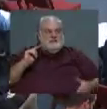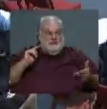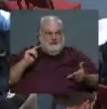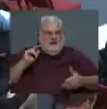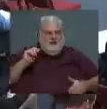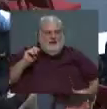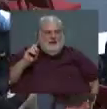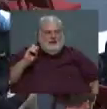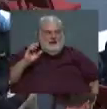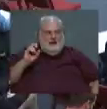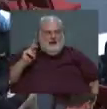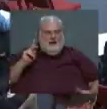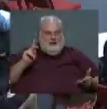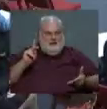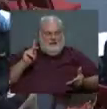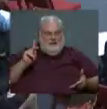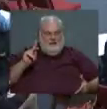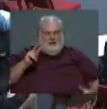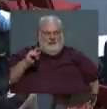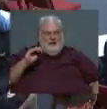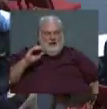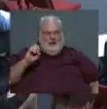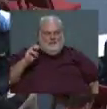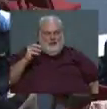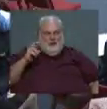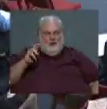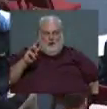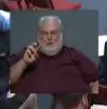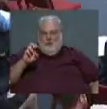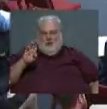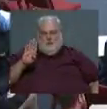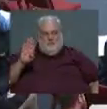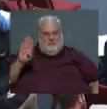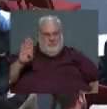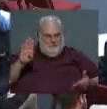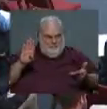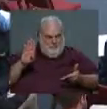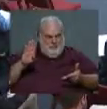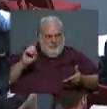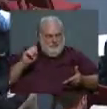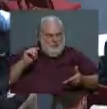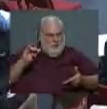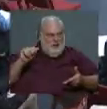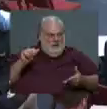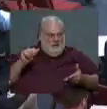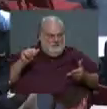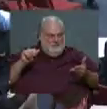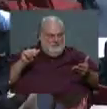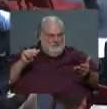Director Adcock, here. Vice Mayor Webb, here. Mayor Stodola. Here.